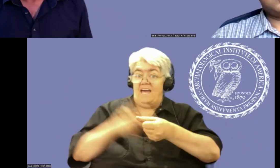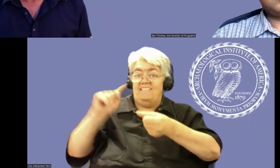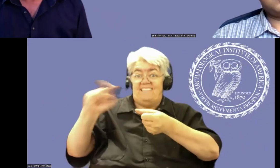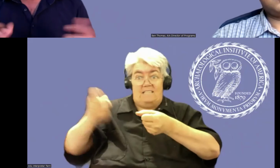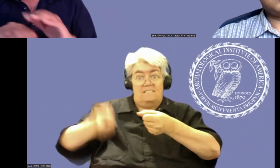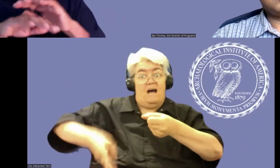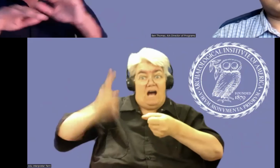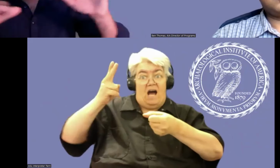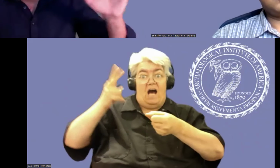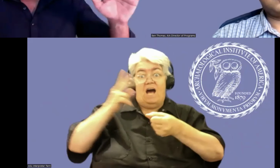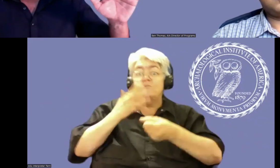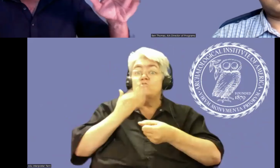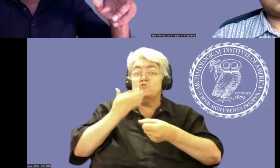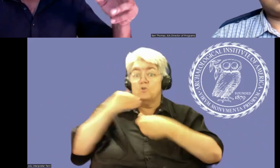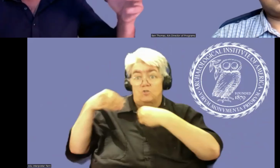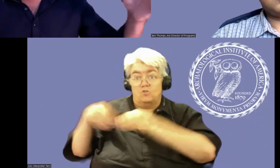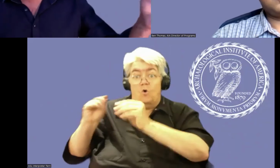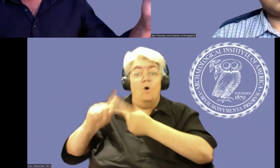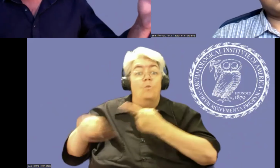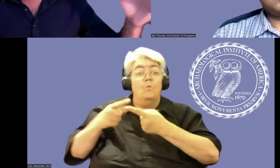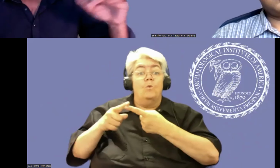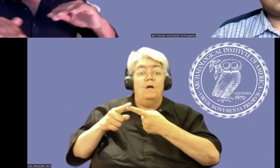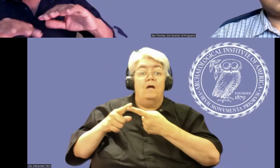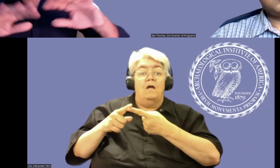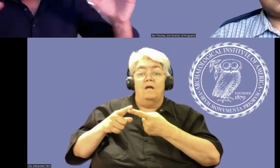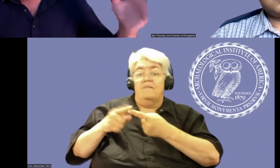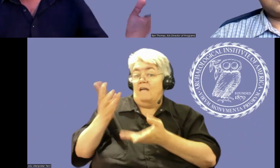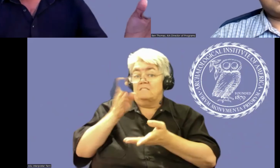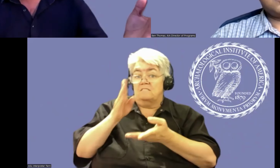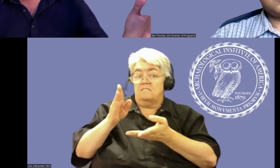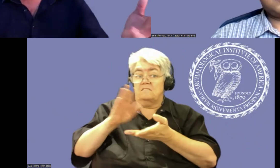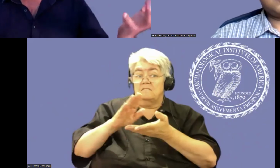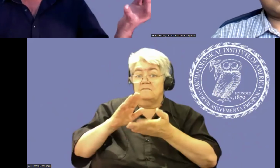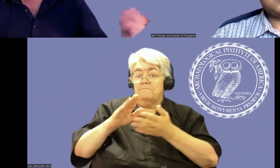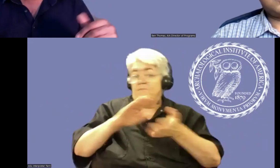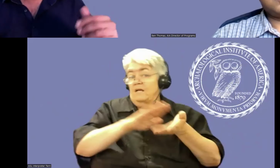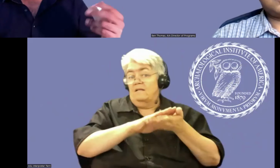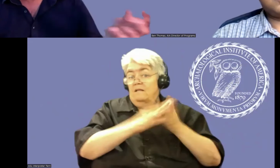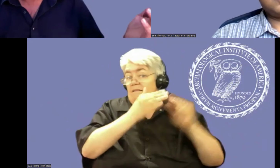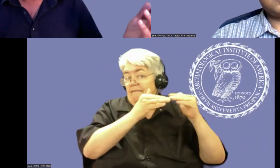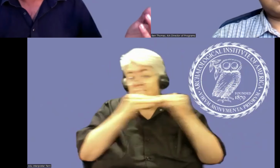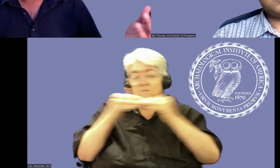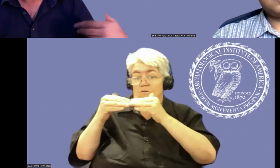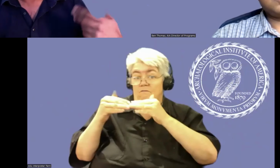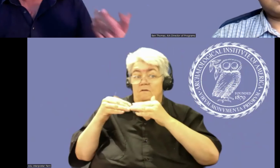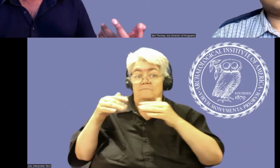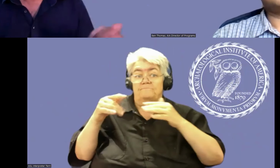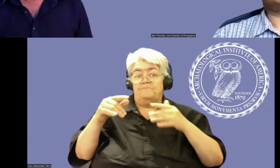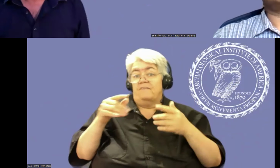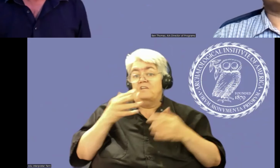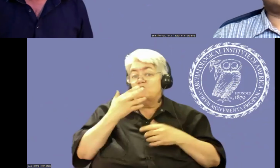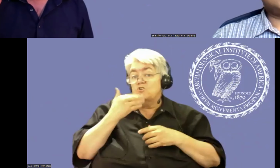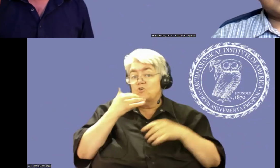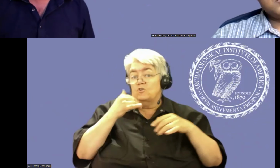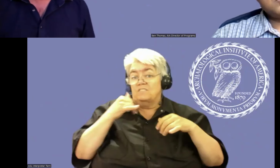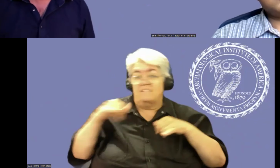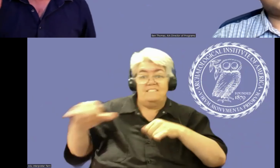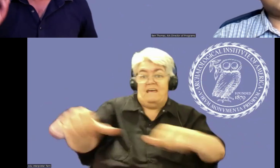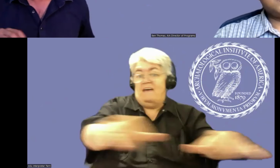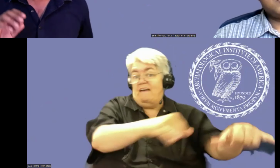to Britain, for example. Well, when that's leveled, British sugar costs the same to produce effectively everywhere in the world. You're not paying a levy.